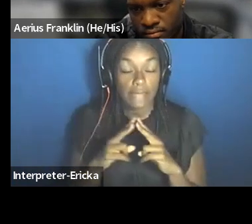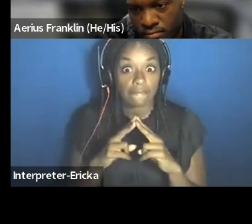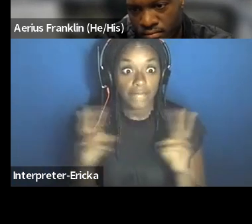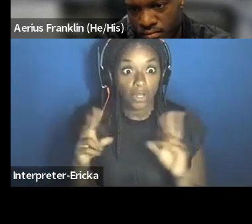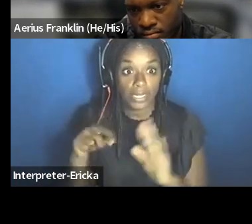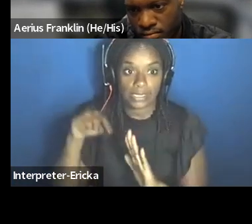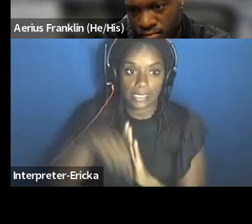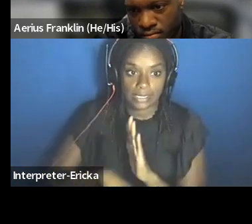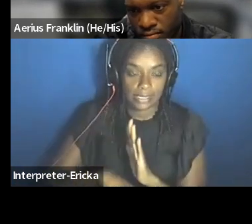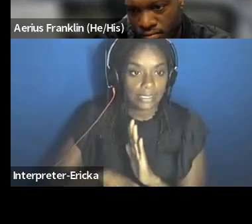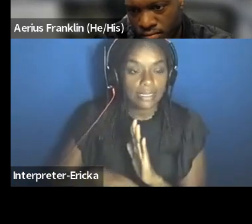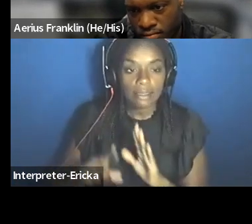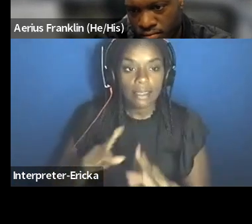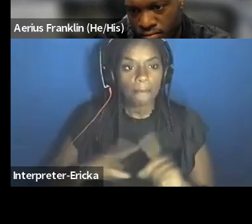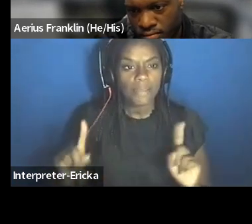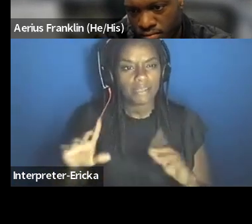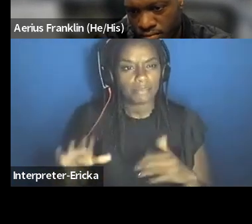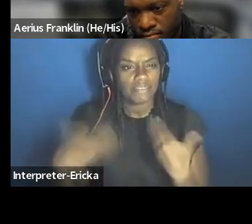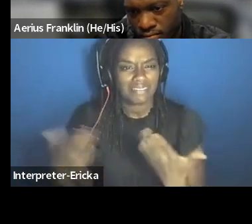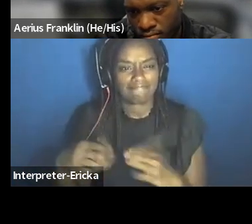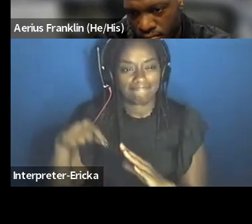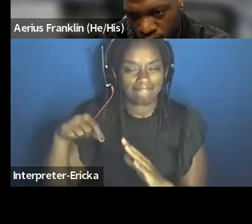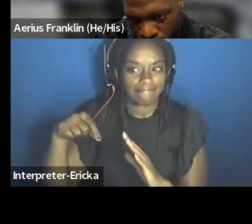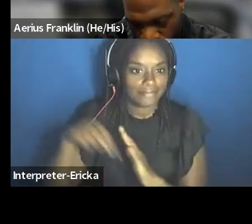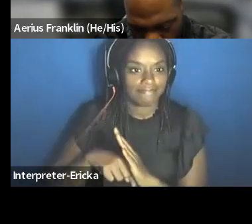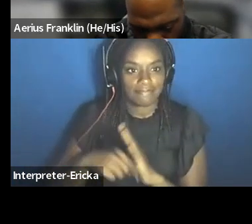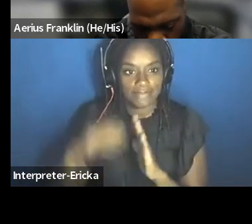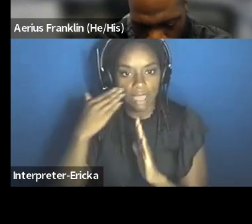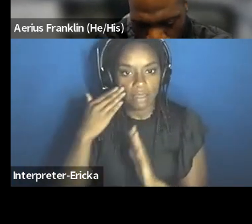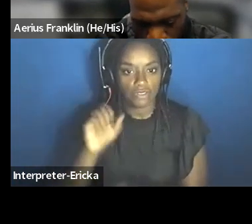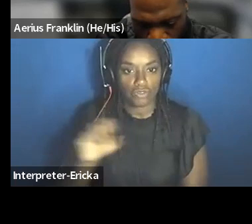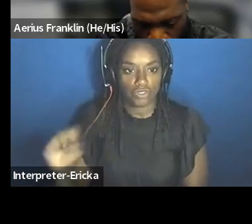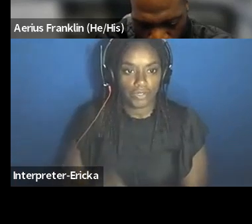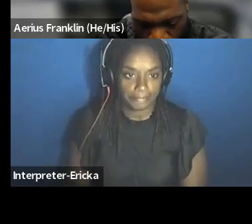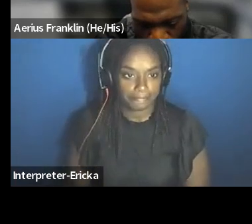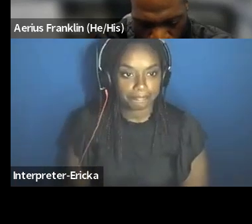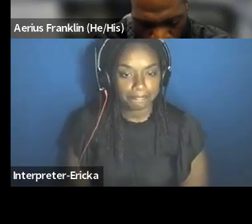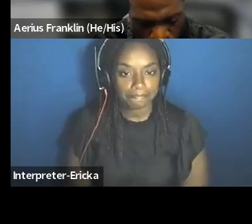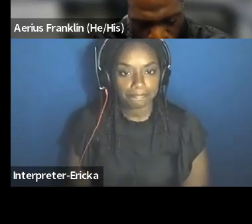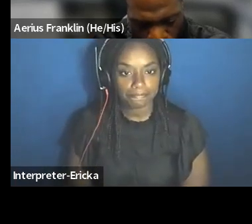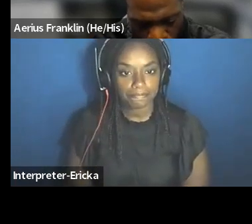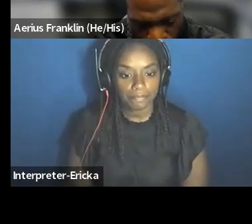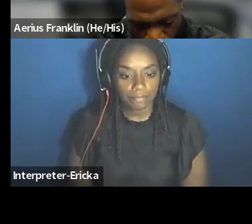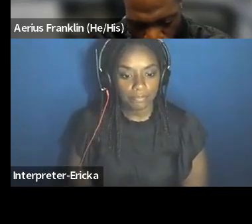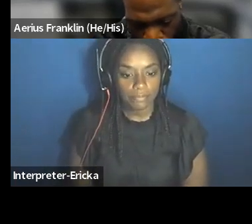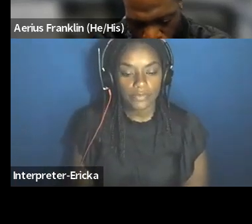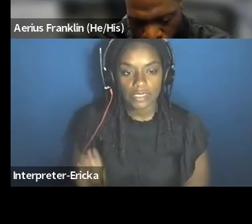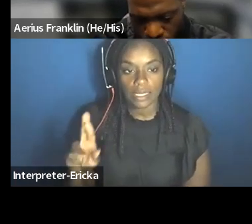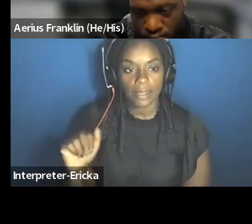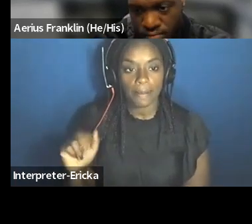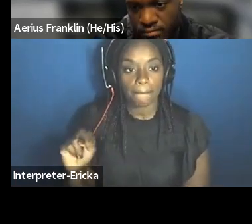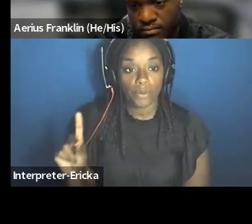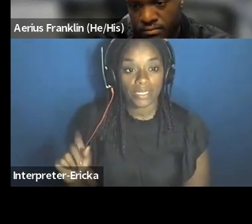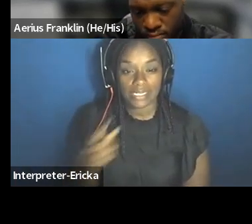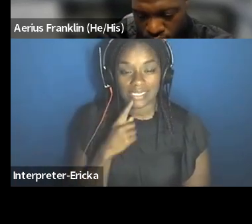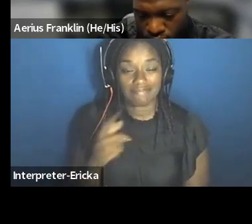intensive, but it gives you a really in-depth knowledge of Social Security. Okay, so Brenda had said, despite